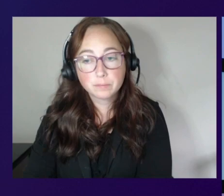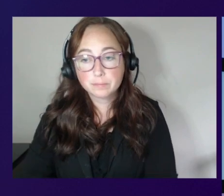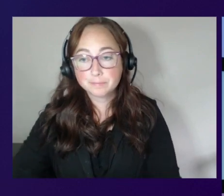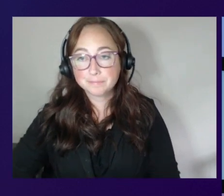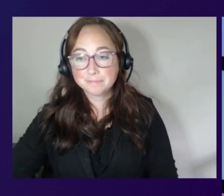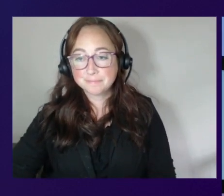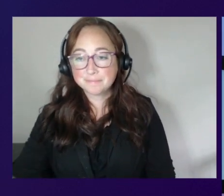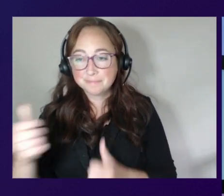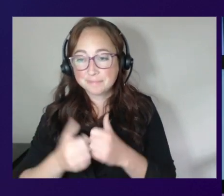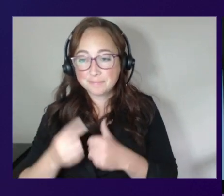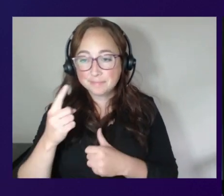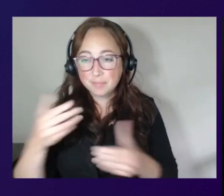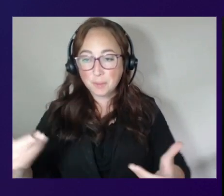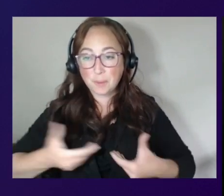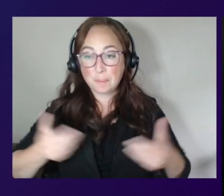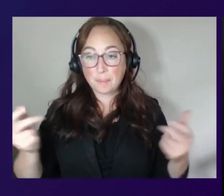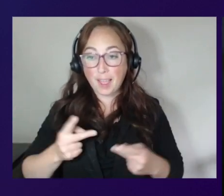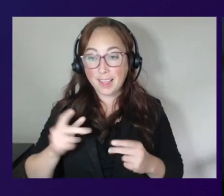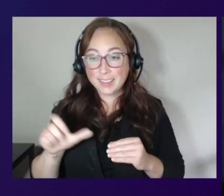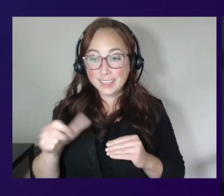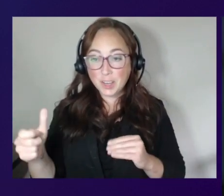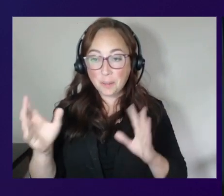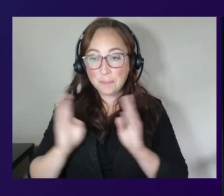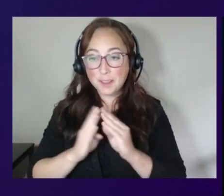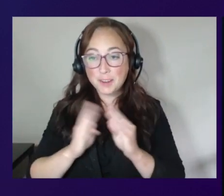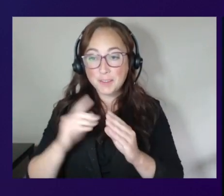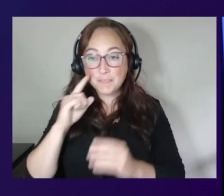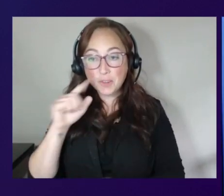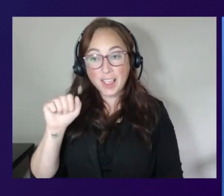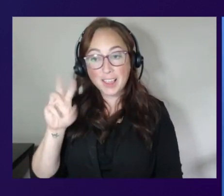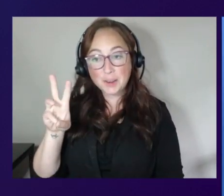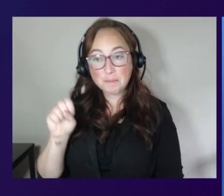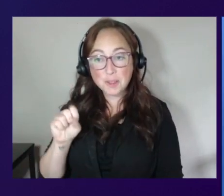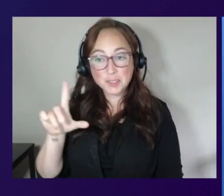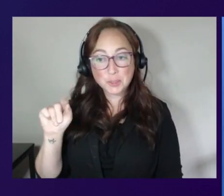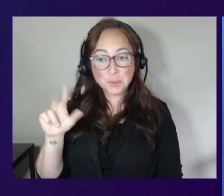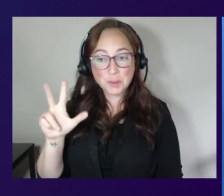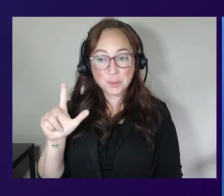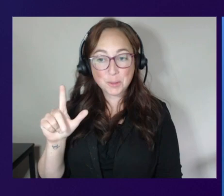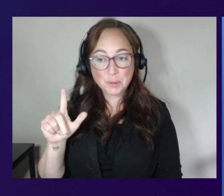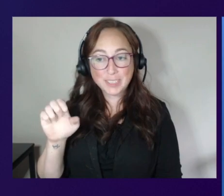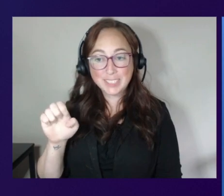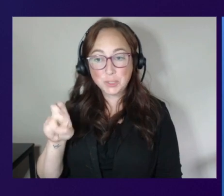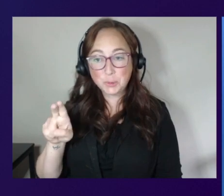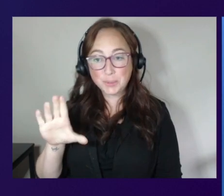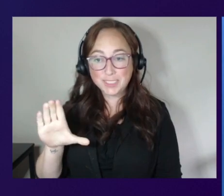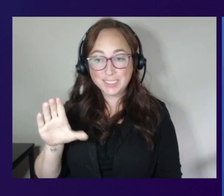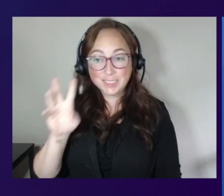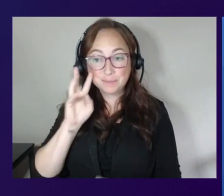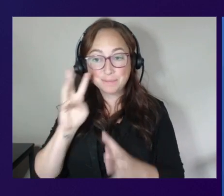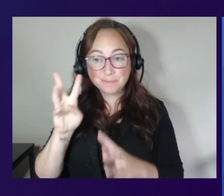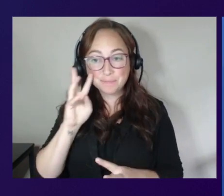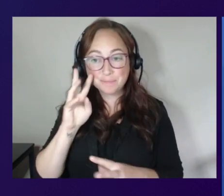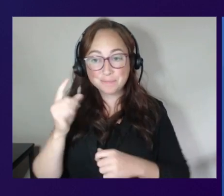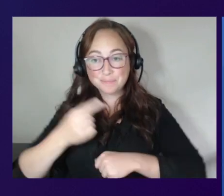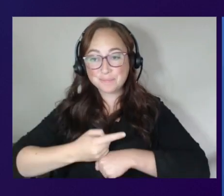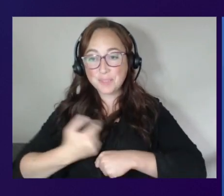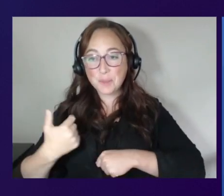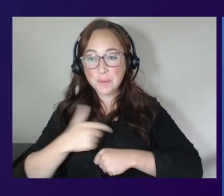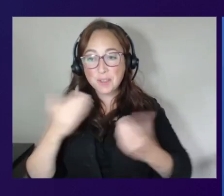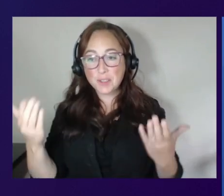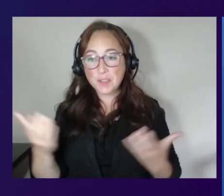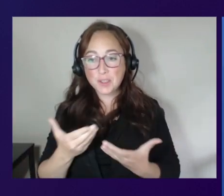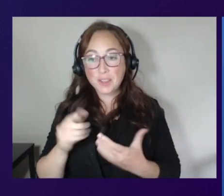Everyone, welcome back to another segment of the AWS 2023 End User Computing Innovation Day. We are here live